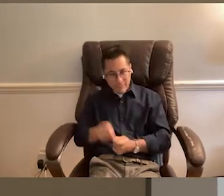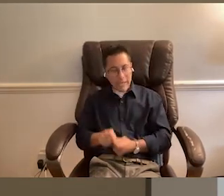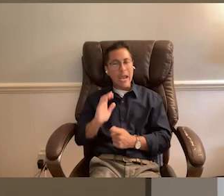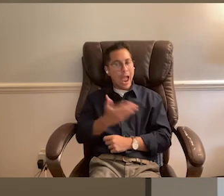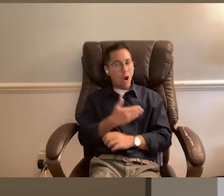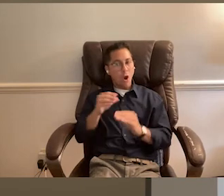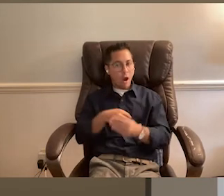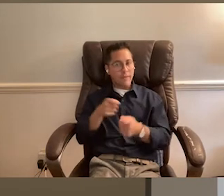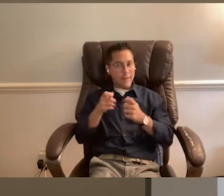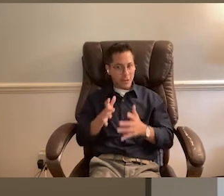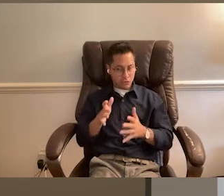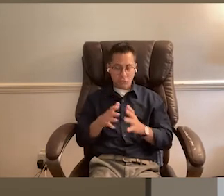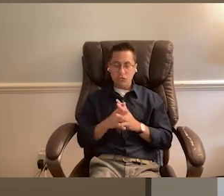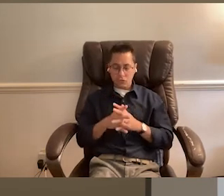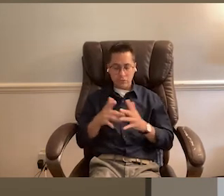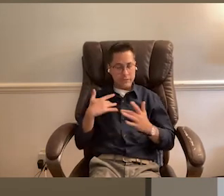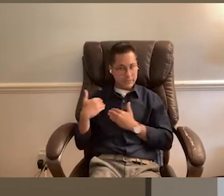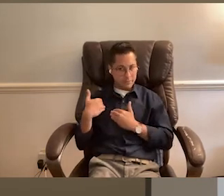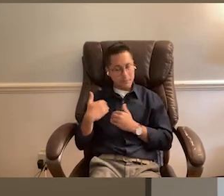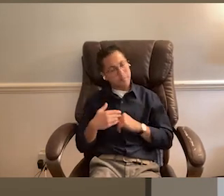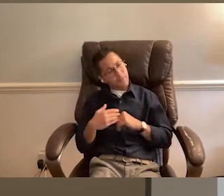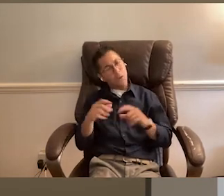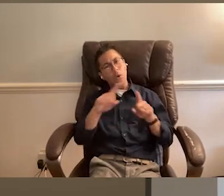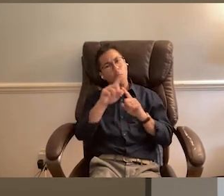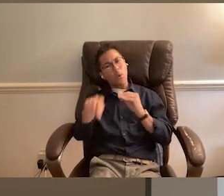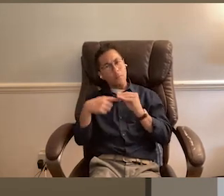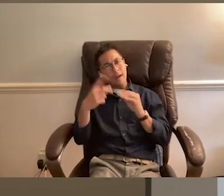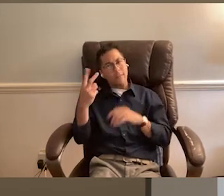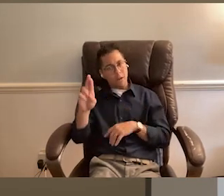get stuff, I'm happy to pass you out some stuff.